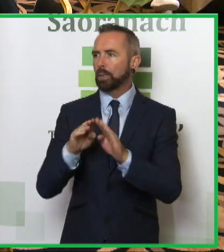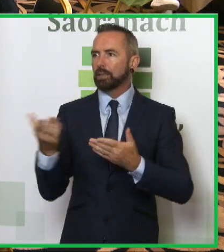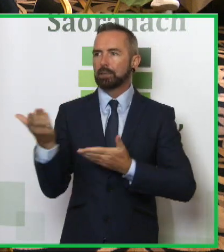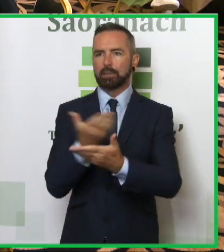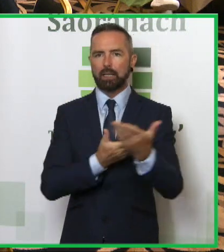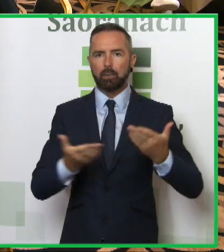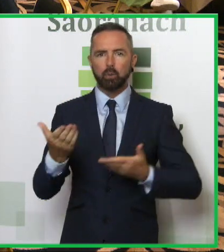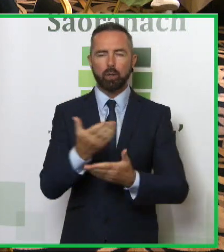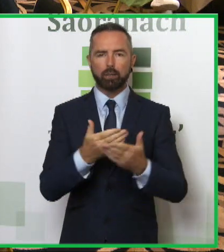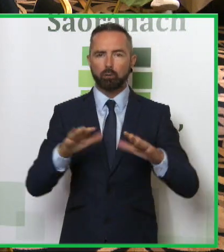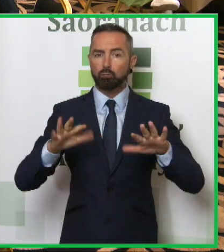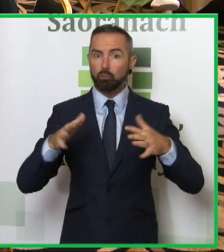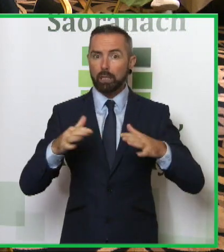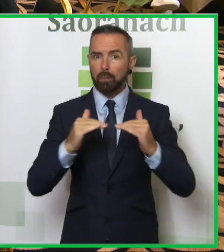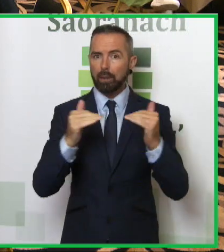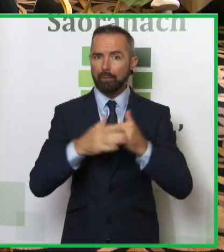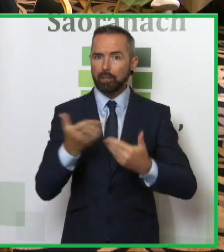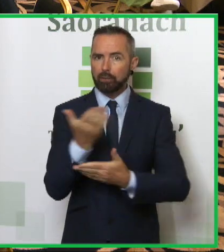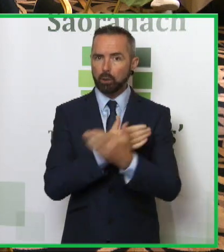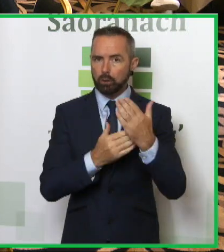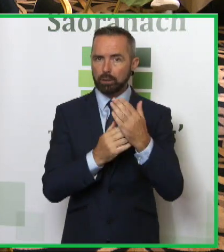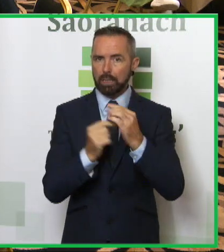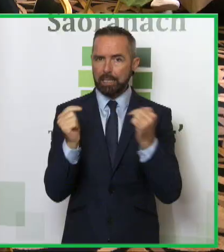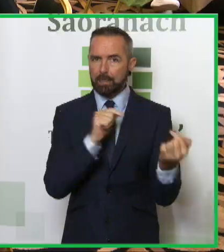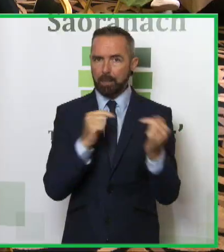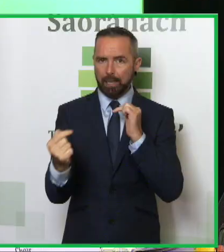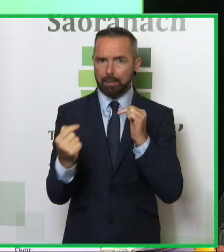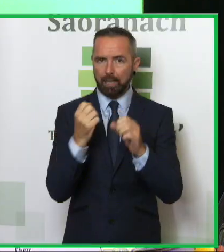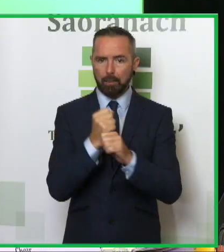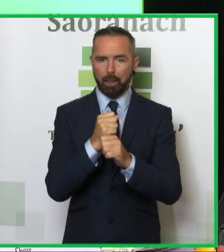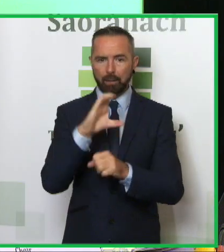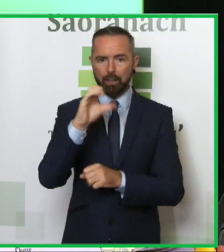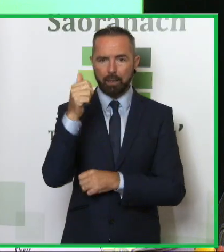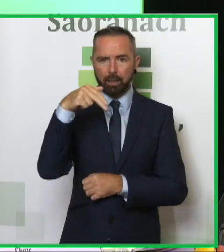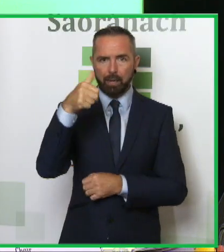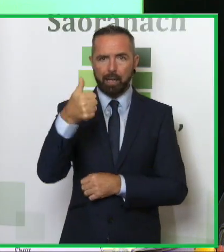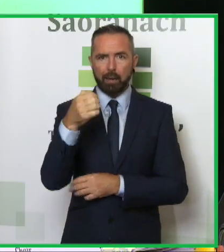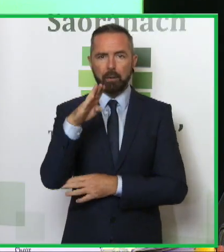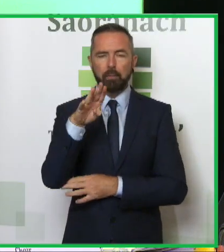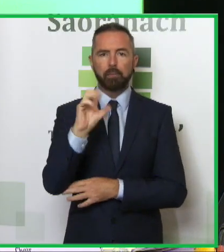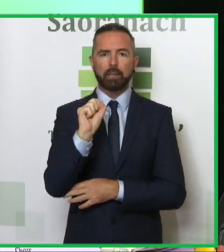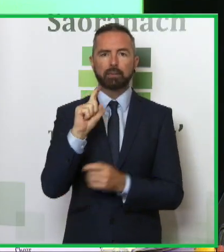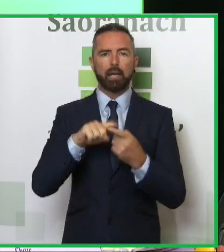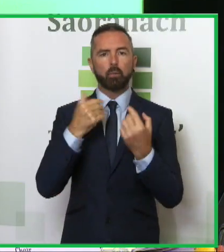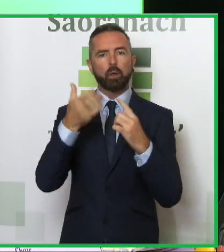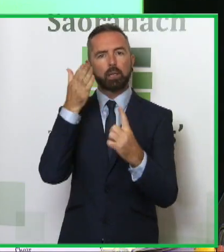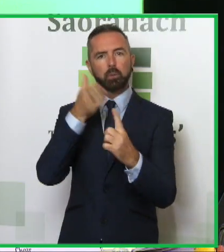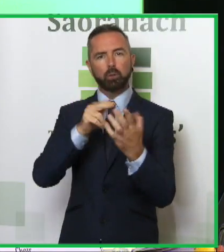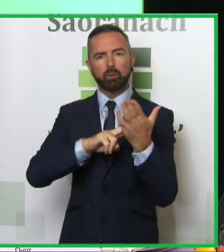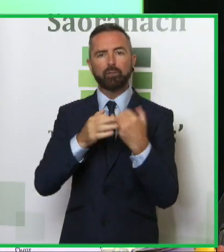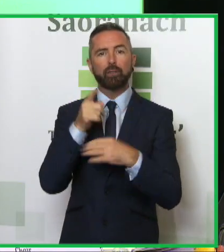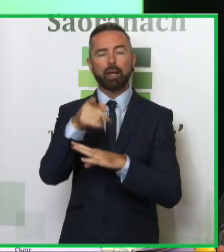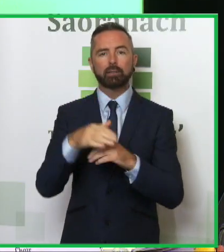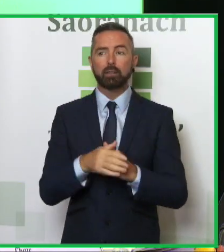there has been a reasonable level of discussion and debate around the issue of cannabis and what approach might be taken to that. You will have